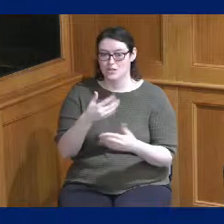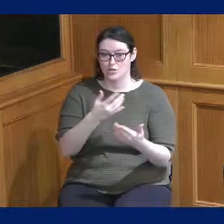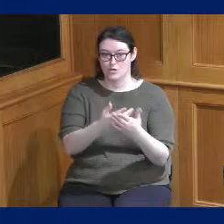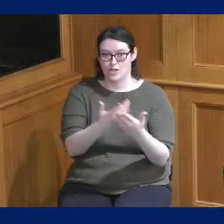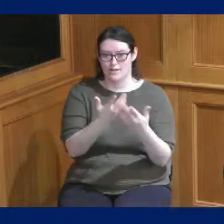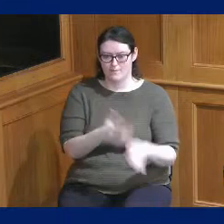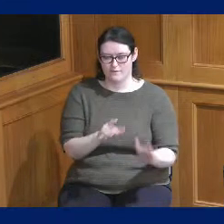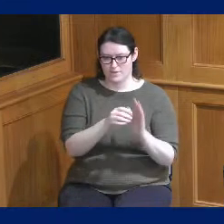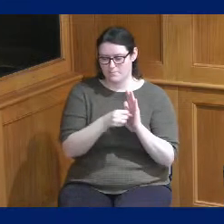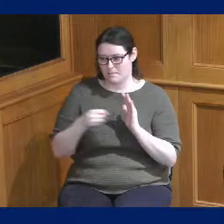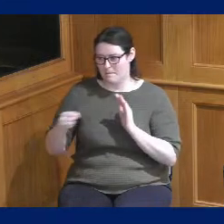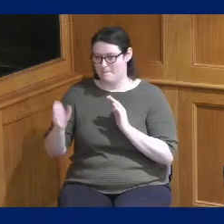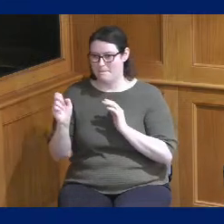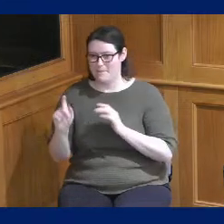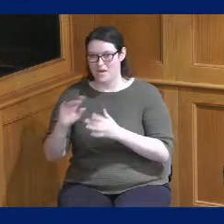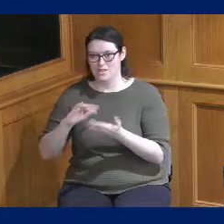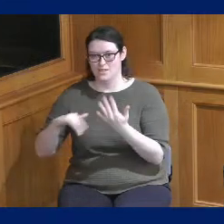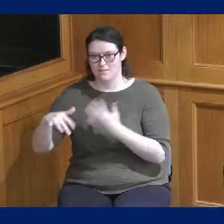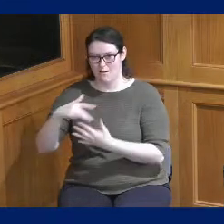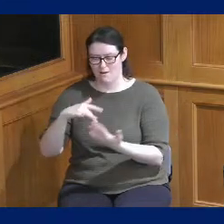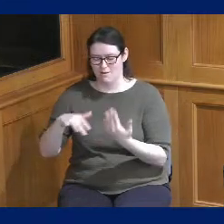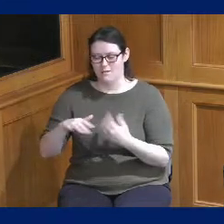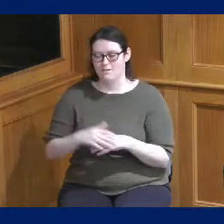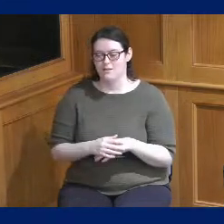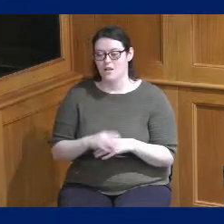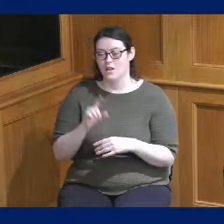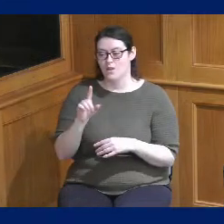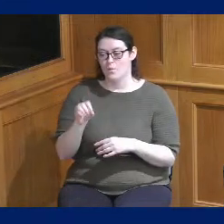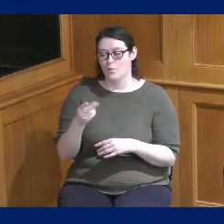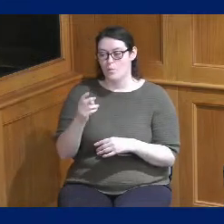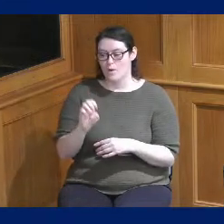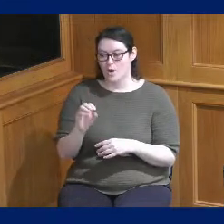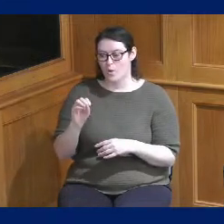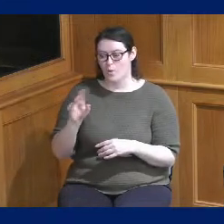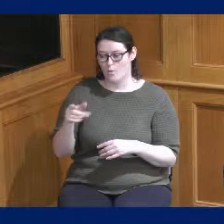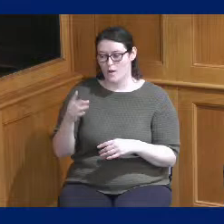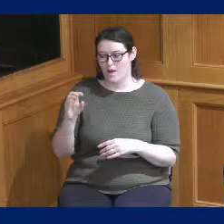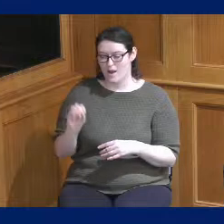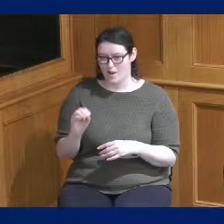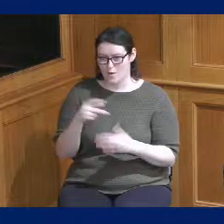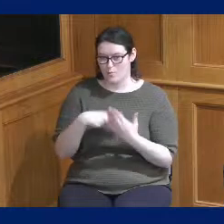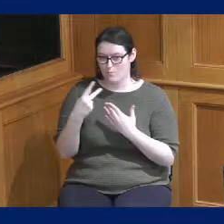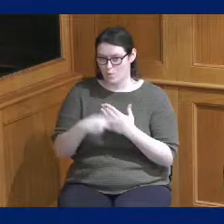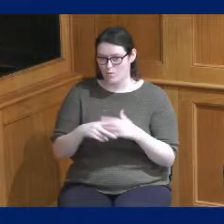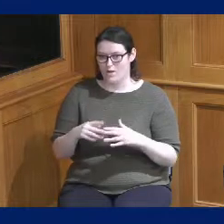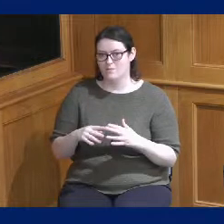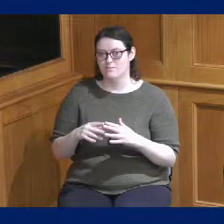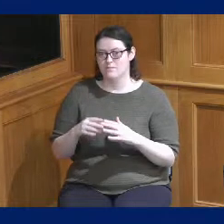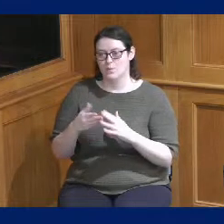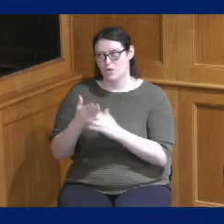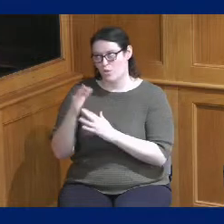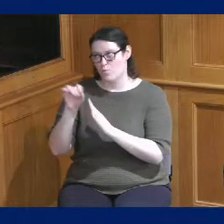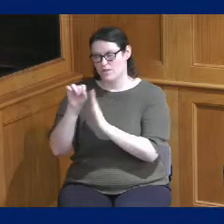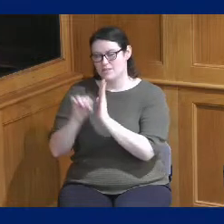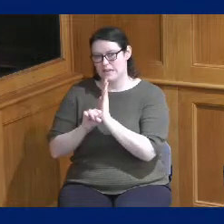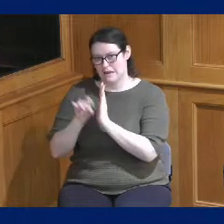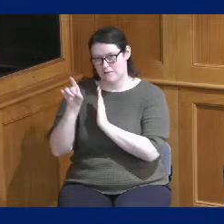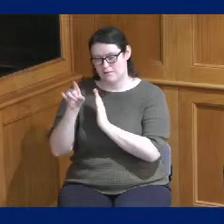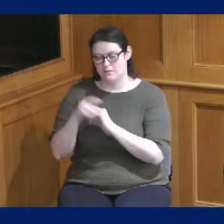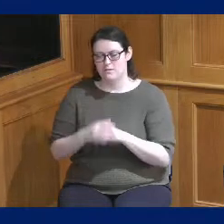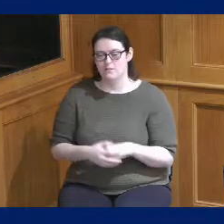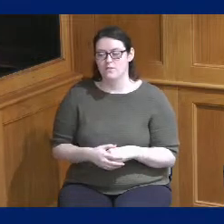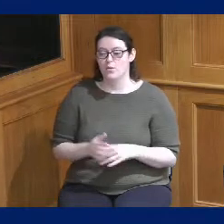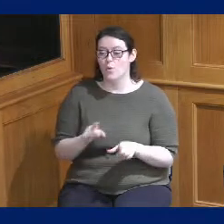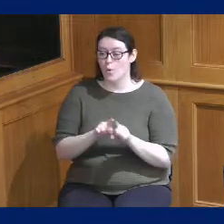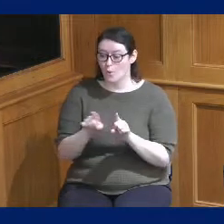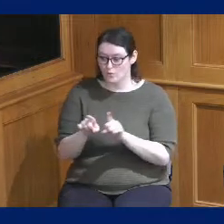Ohio grants direct allocations from the One Ohio program set up through the state. We've also in this budget begun